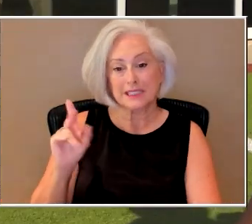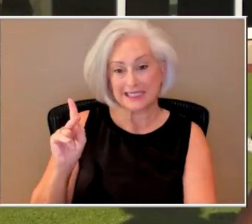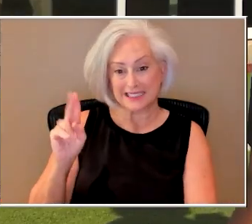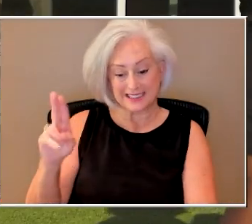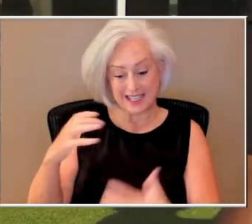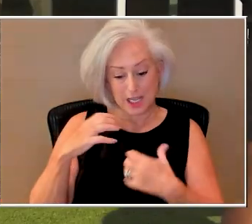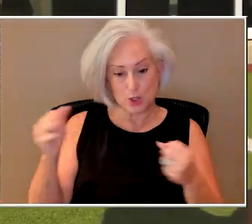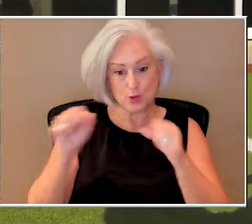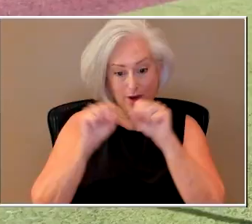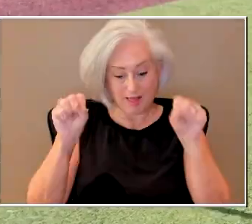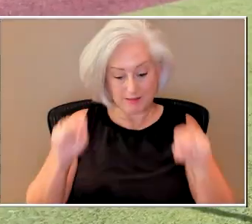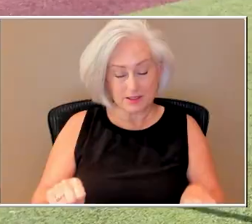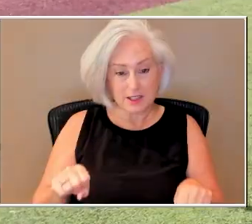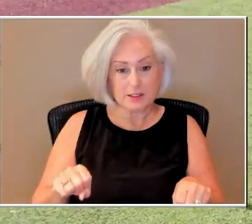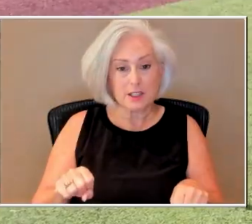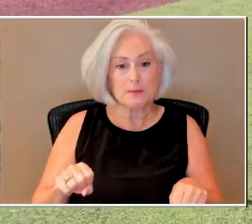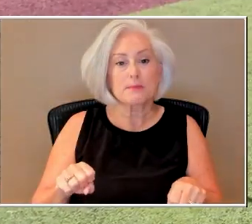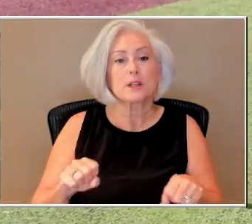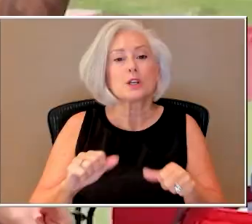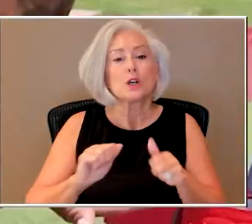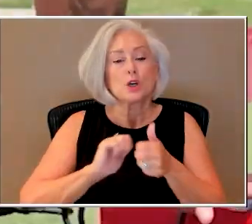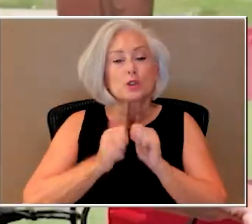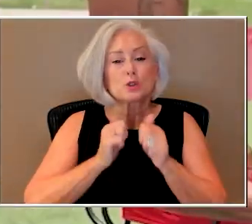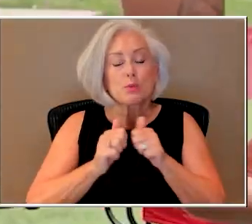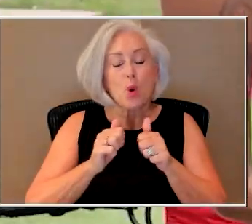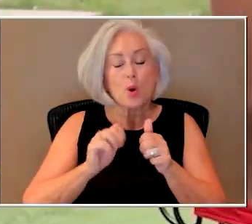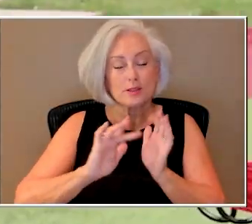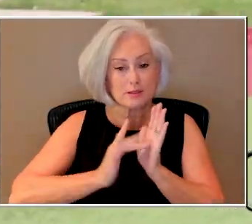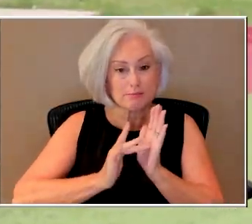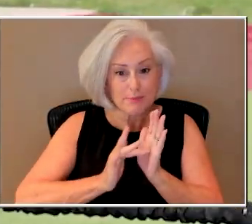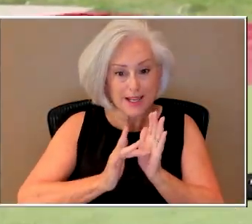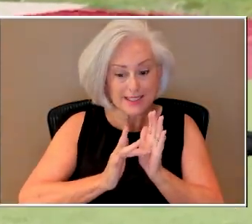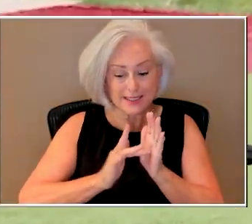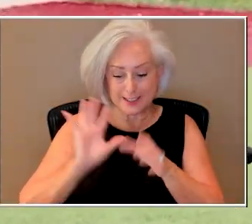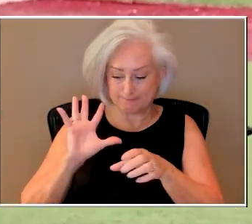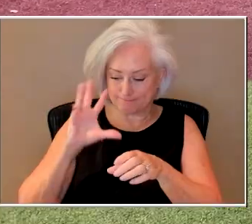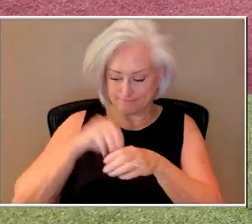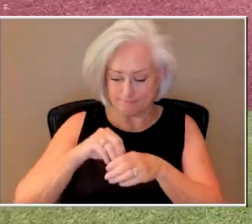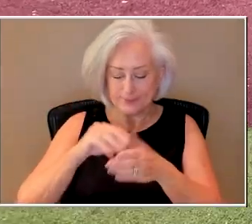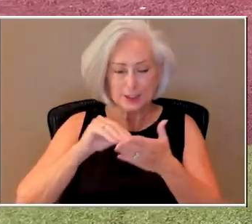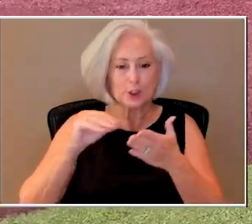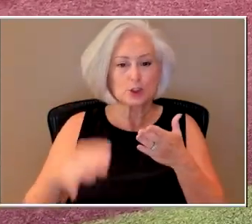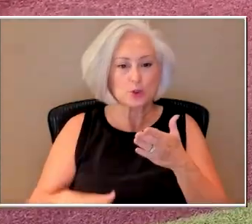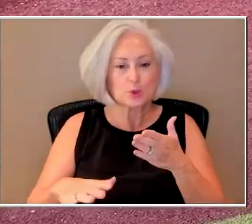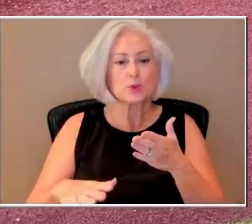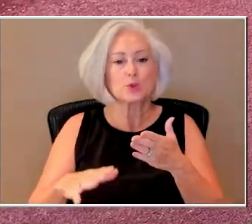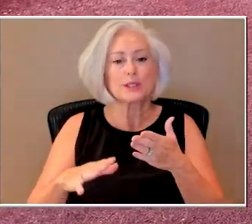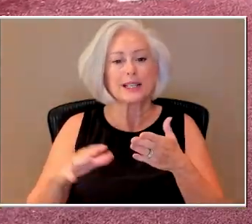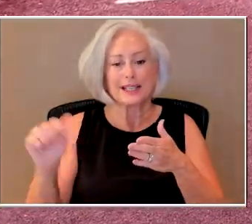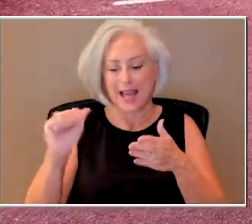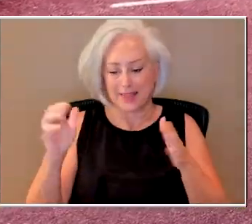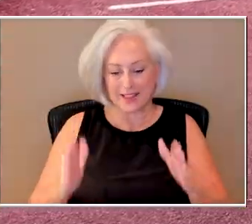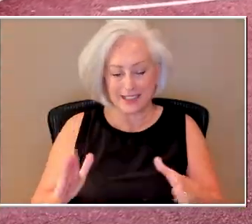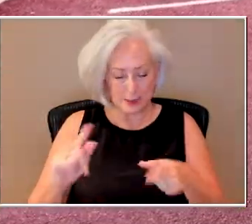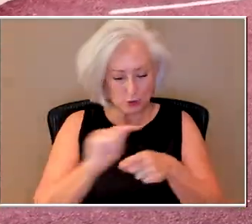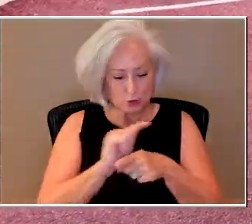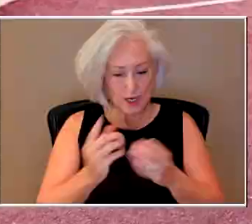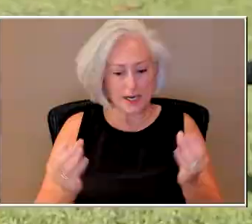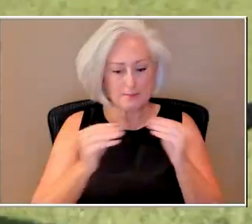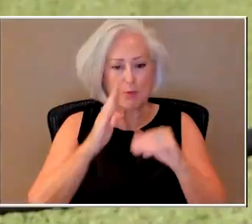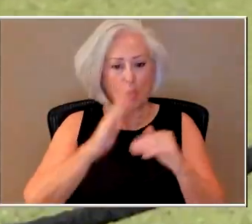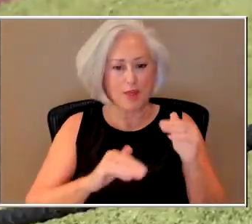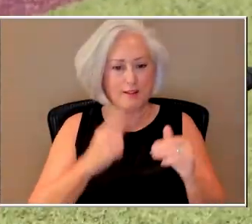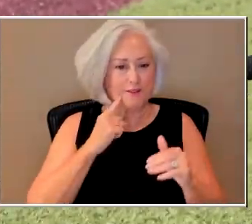Sports Medicine and Performance Center, All into it. student athletes Hips are are training extended. for more than just the next game. St. Thomas